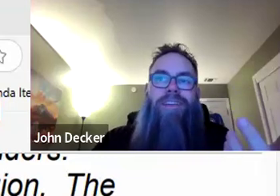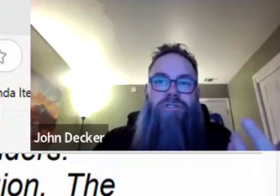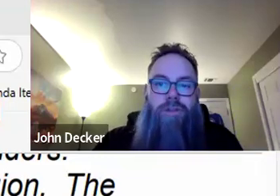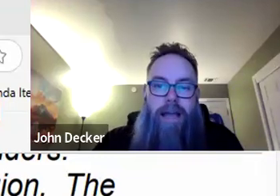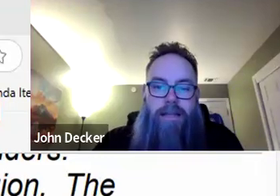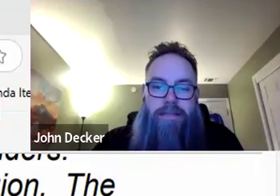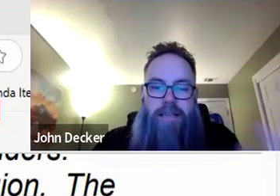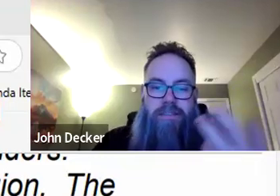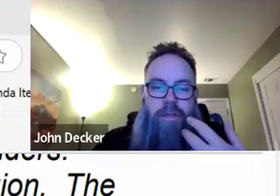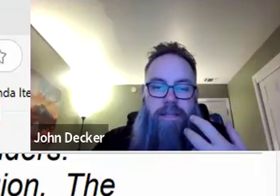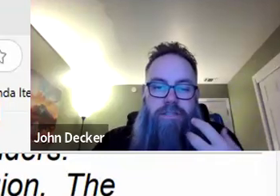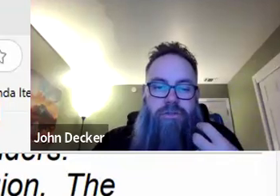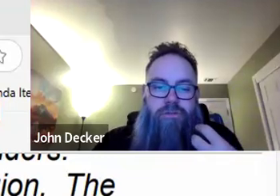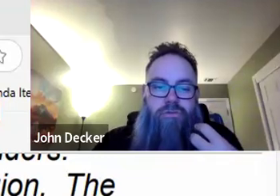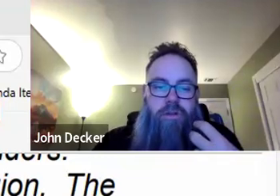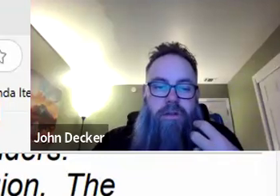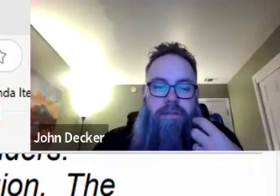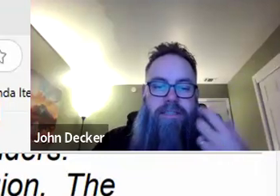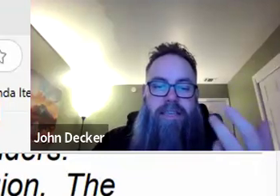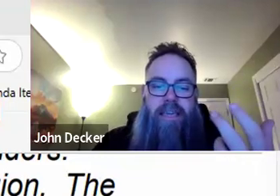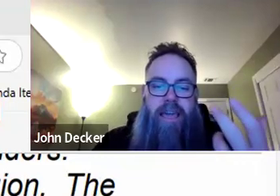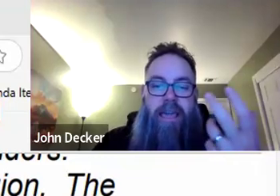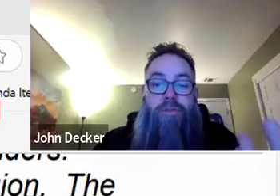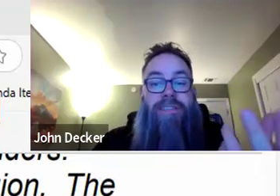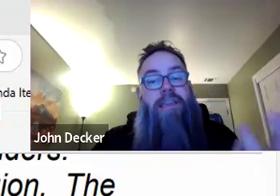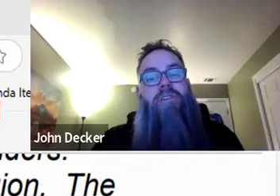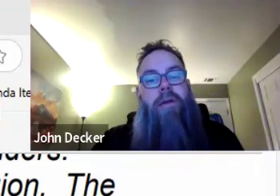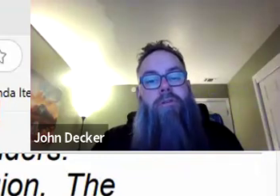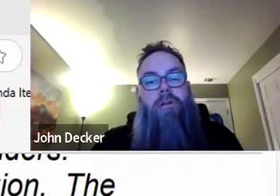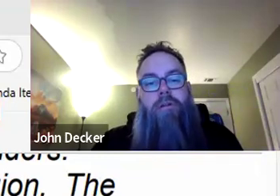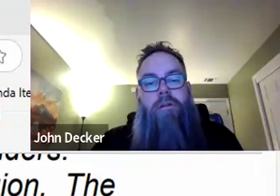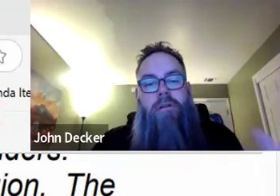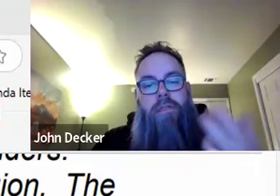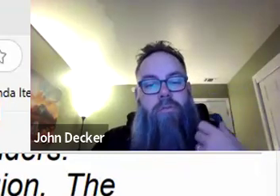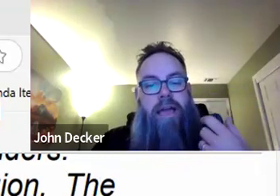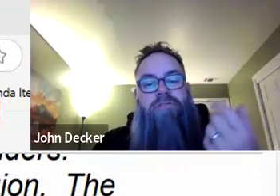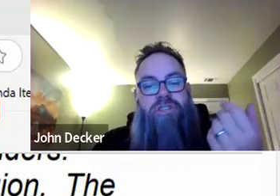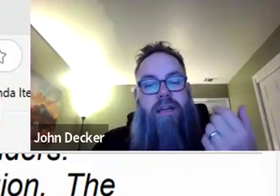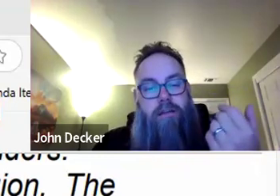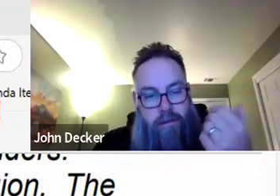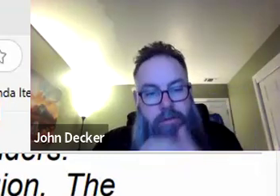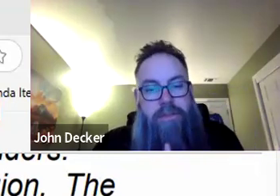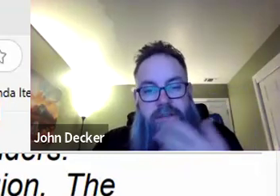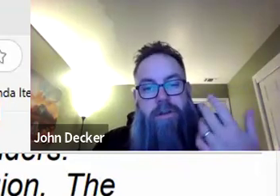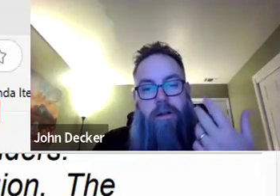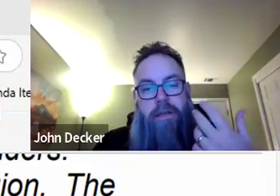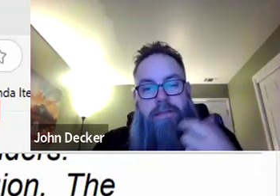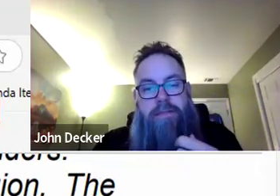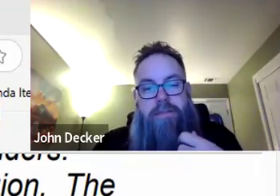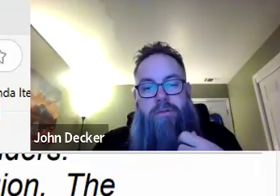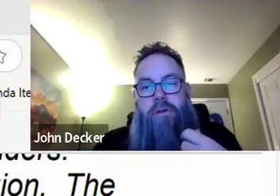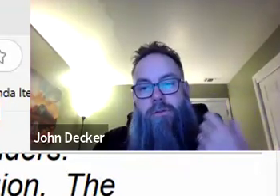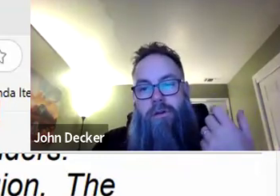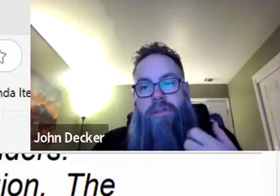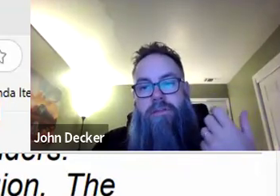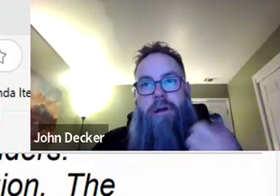They have already issued guidance as it relates to seeking a health and safety waiver that we have to check on these different